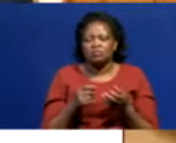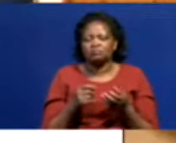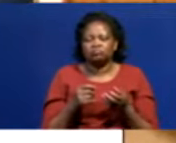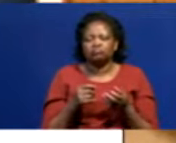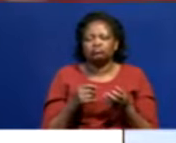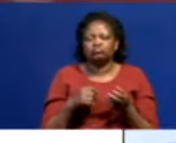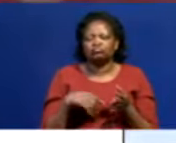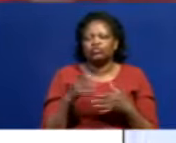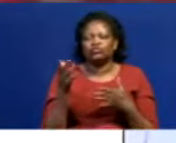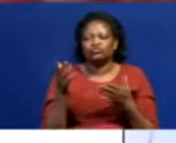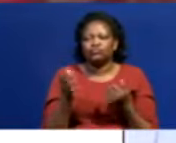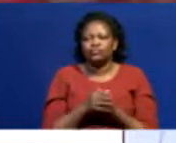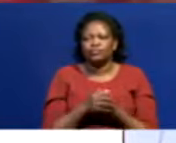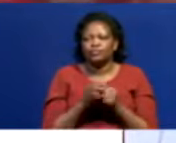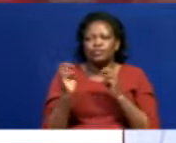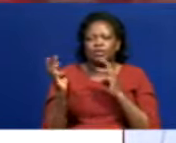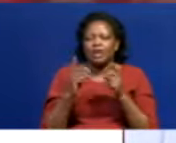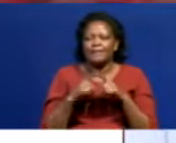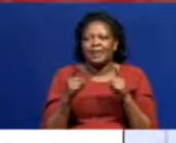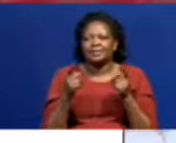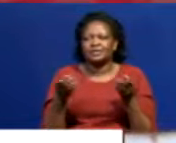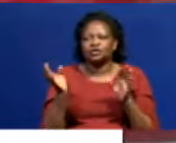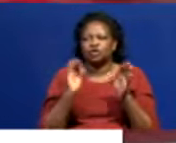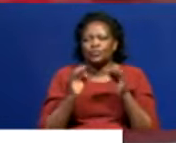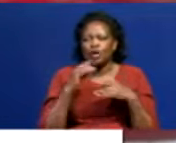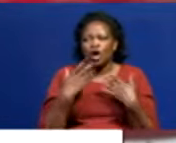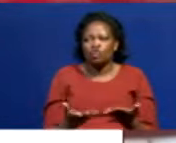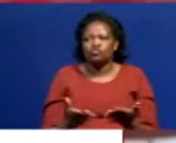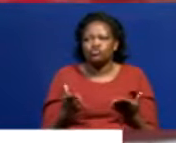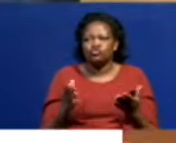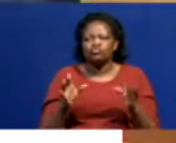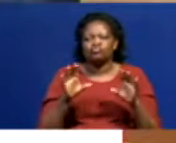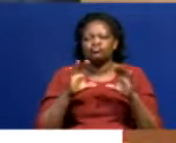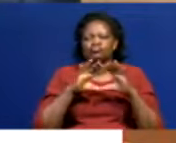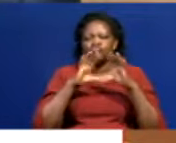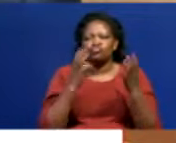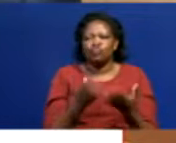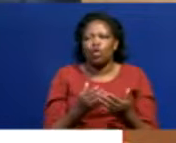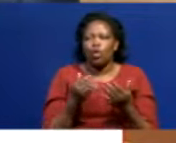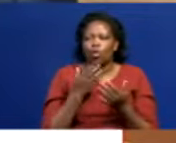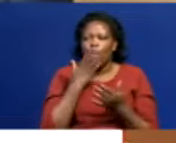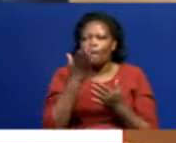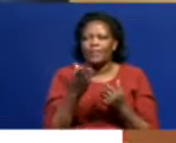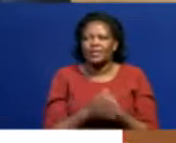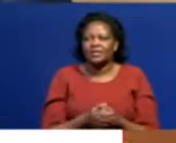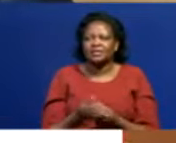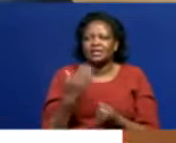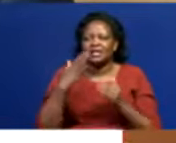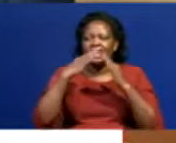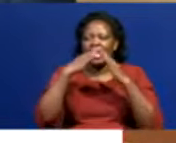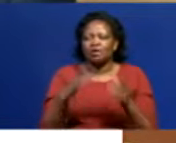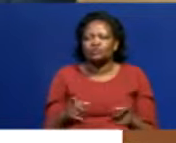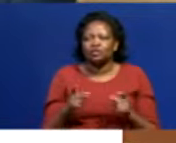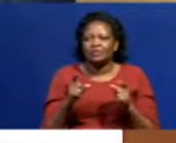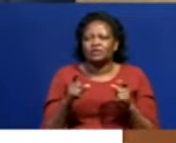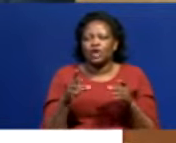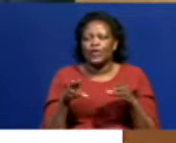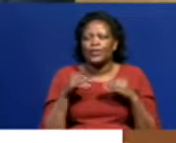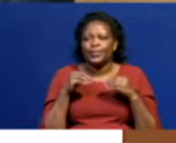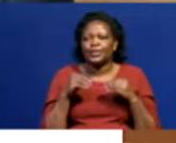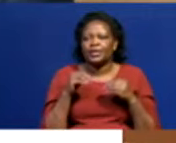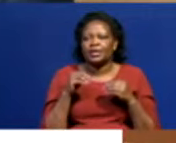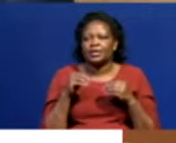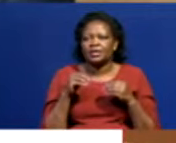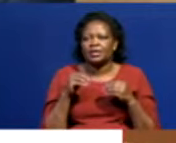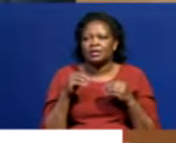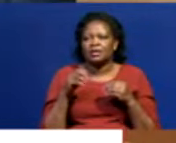the atmosphere. How has it contributed to global warming? These greenhouse gases, now they absorb this